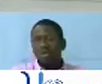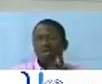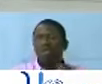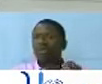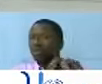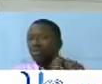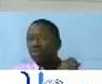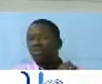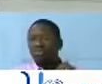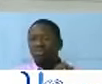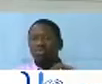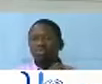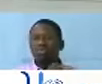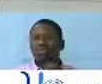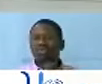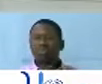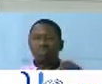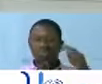Manipulate the mindset of